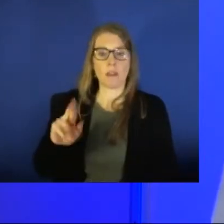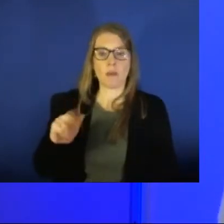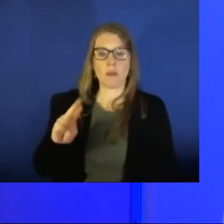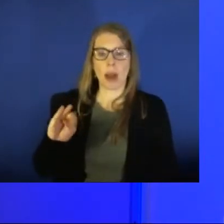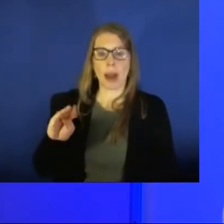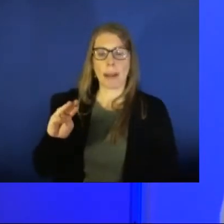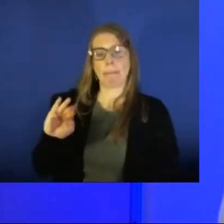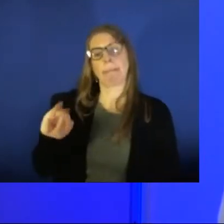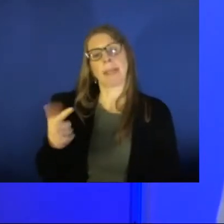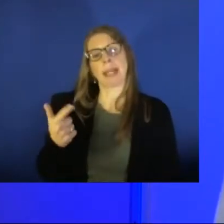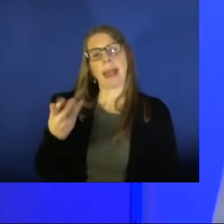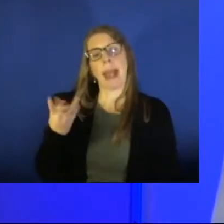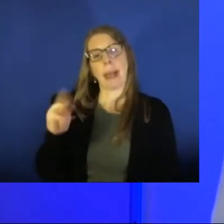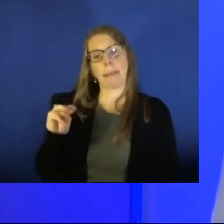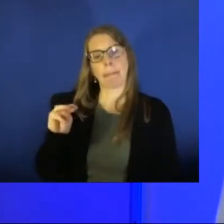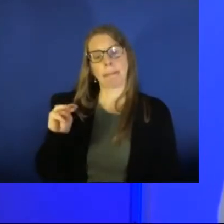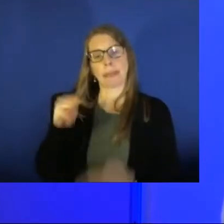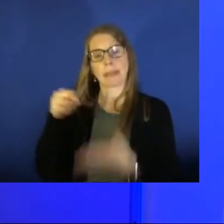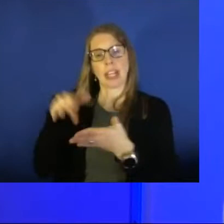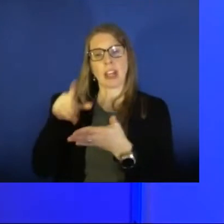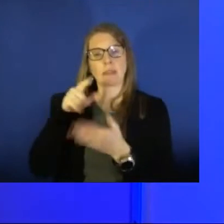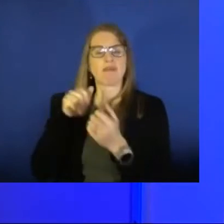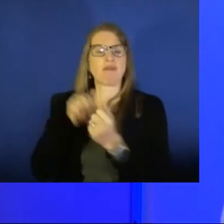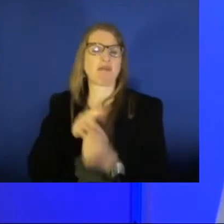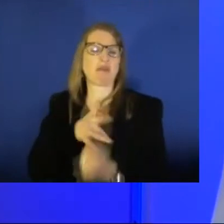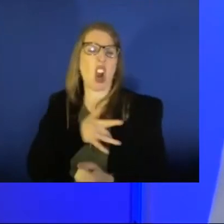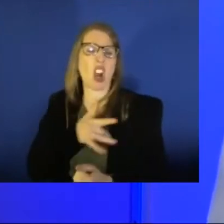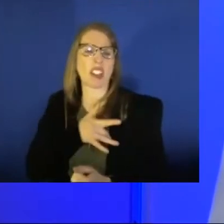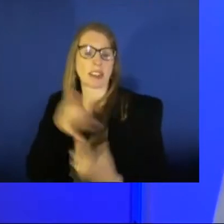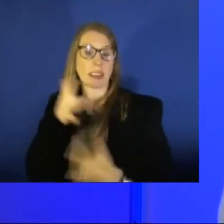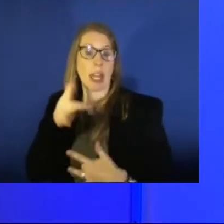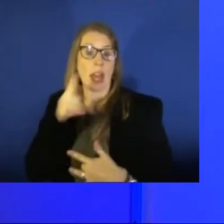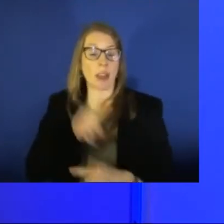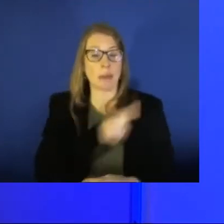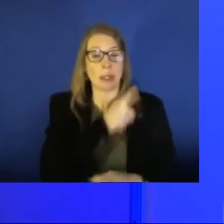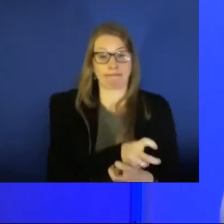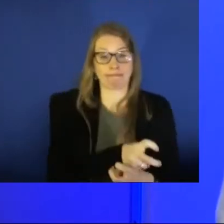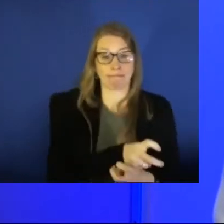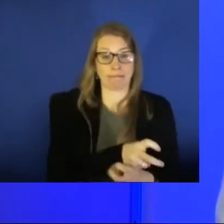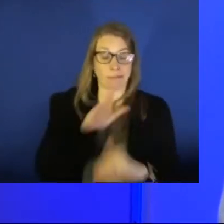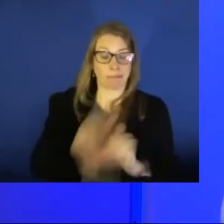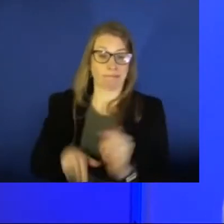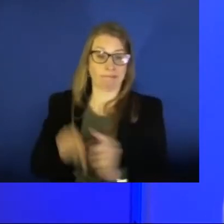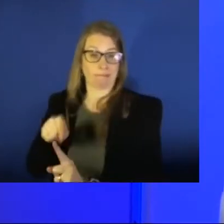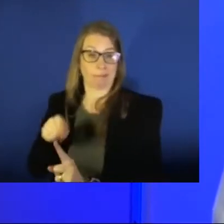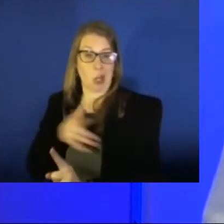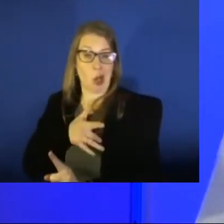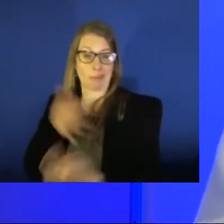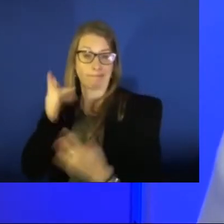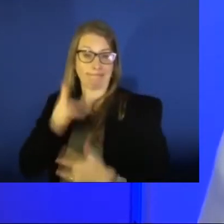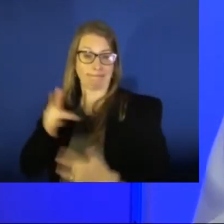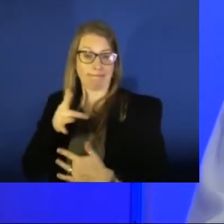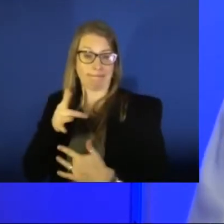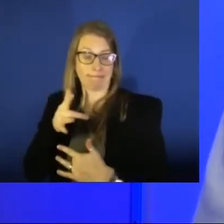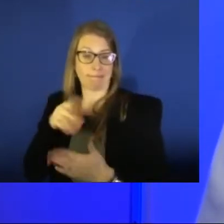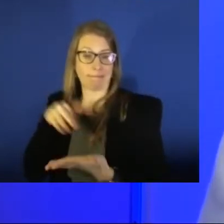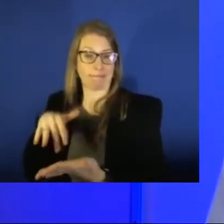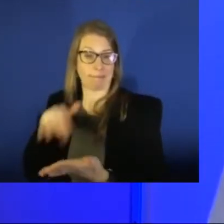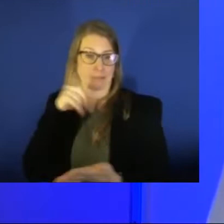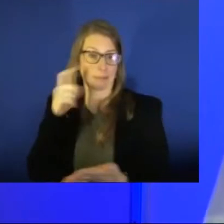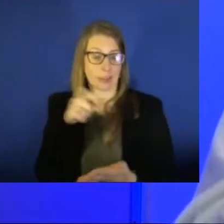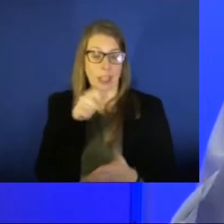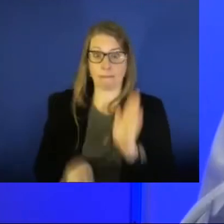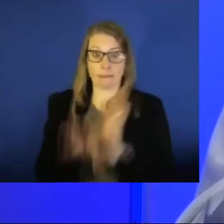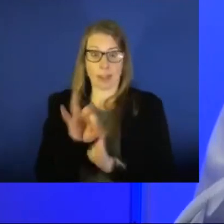heart disease. Now, I think it's going to be a lot harder than the heart disease issue because we're not just going to find something in the